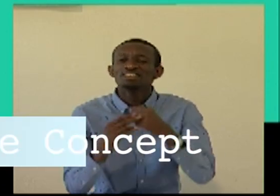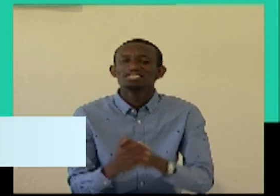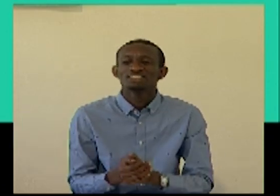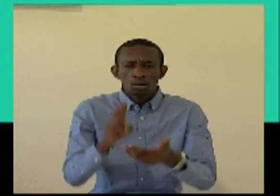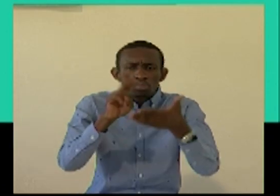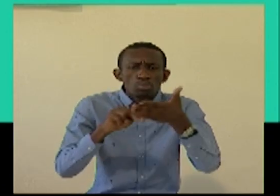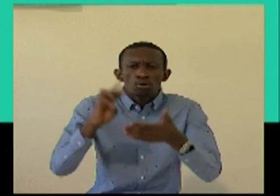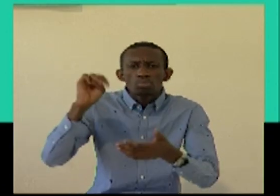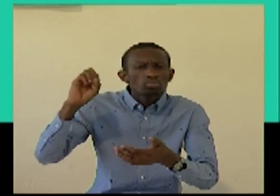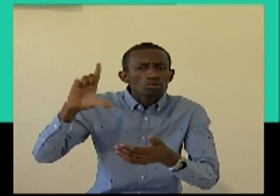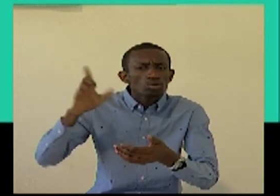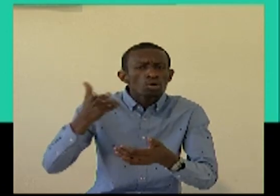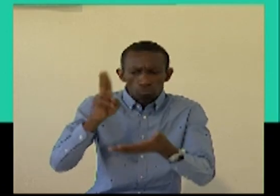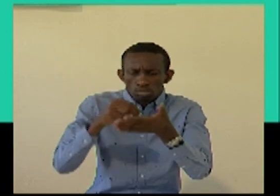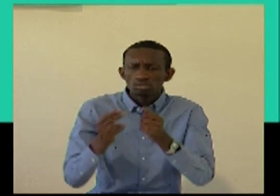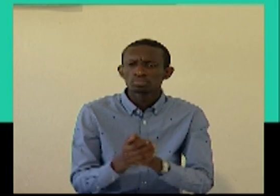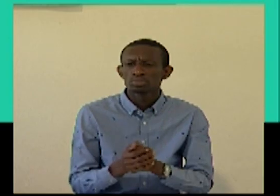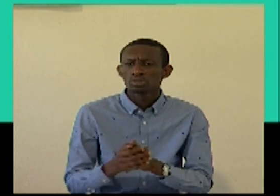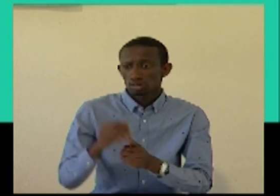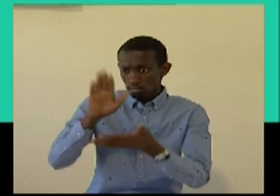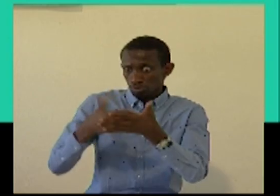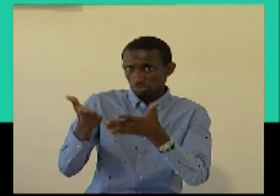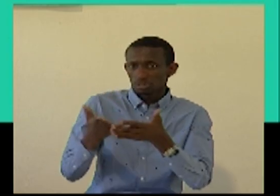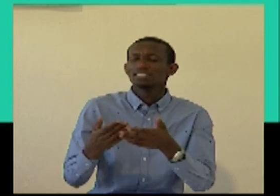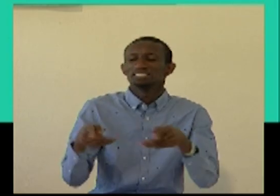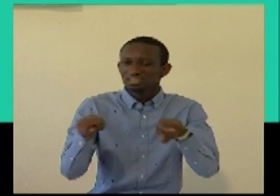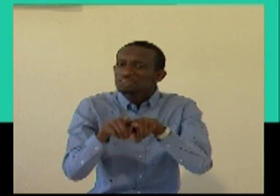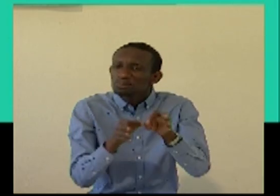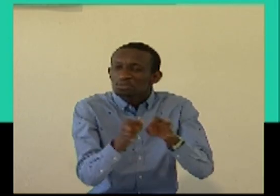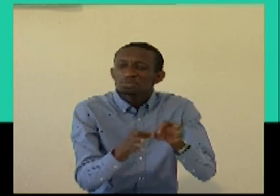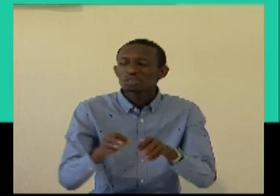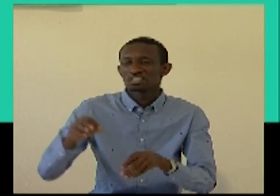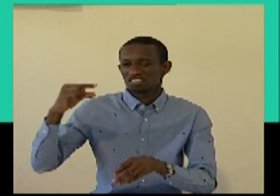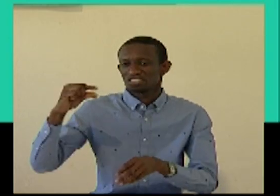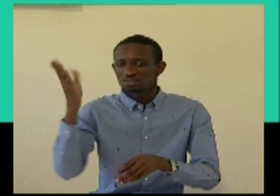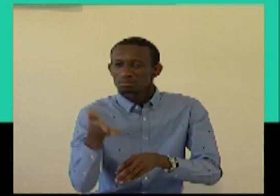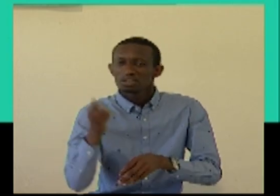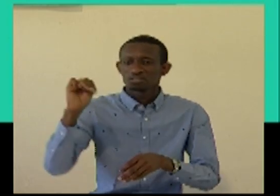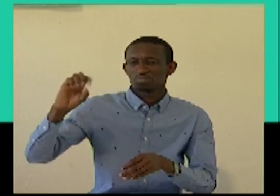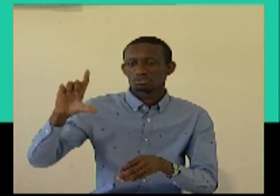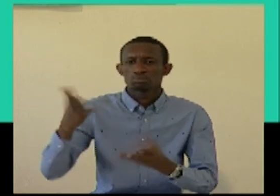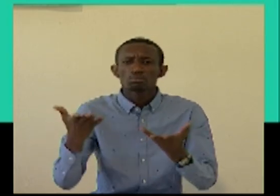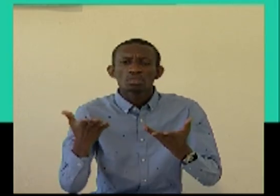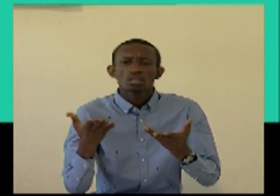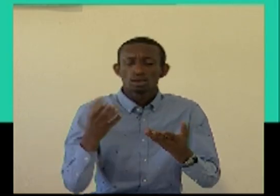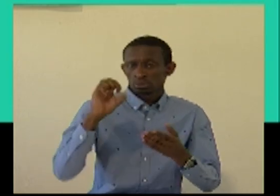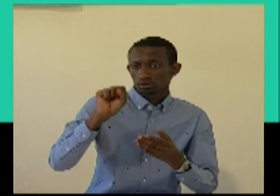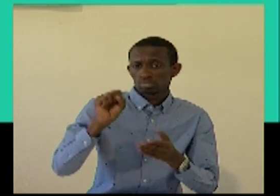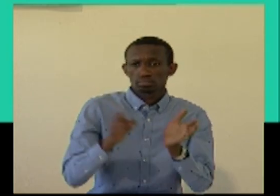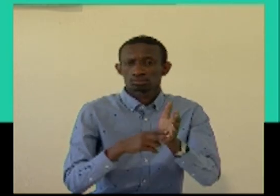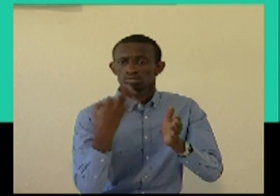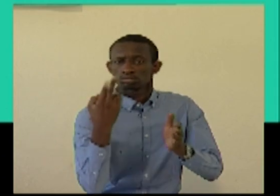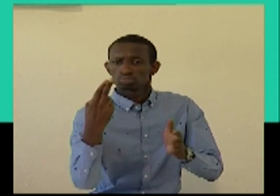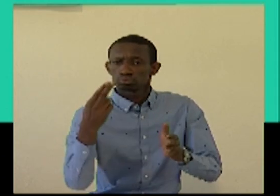reading from the periodic table expressed in grams per mole. Sulfur, we have 32 grams per mole. Chlorine, it is